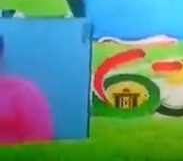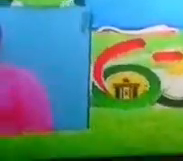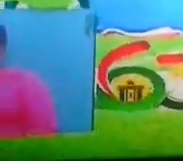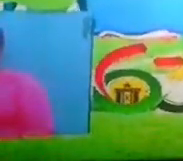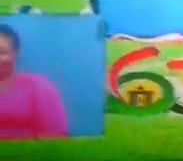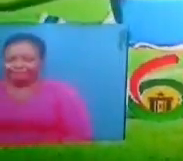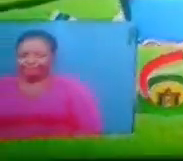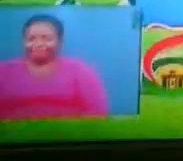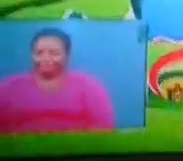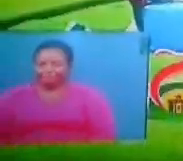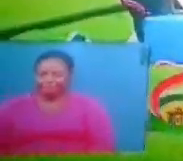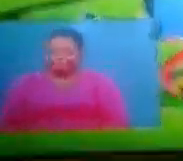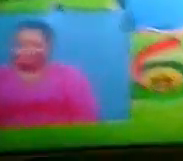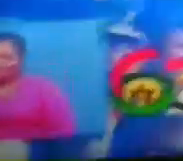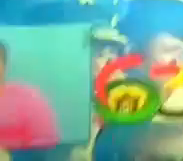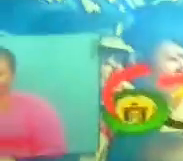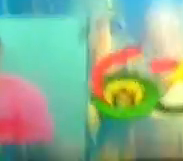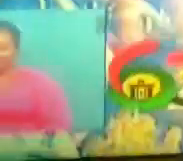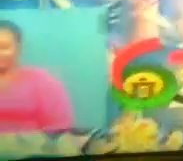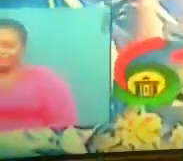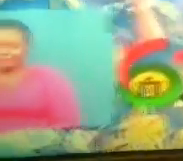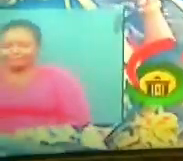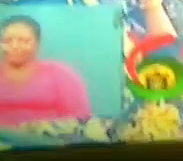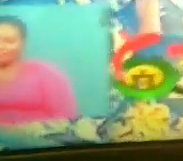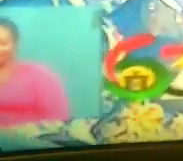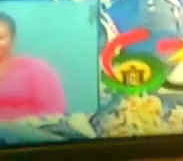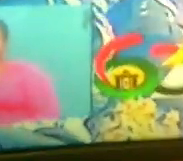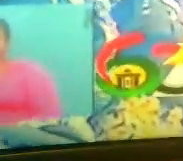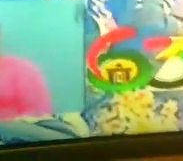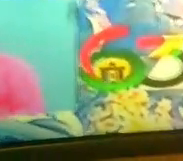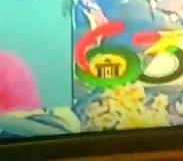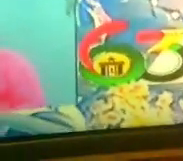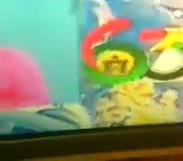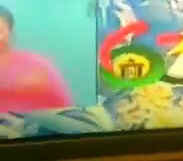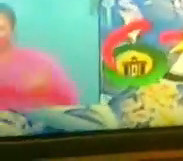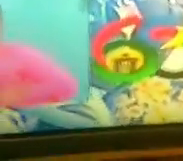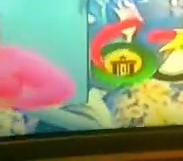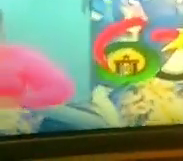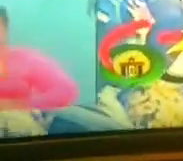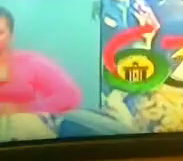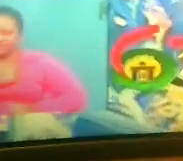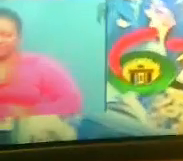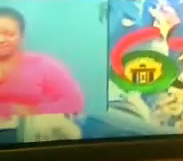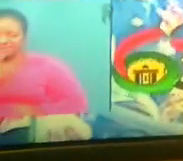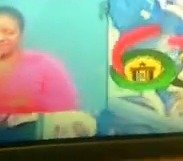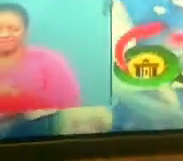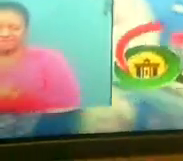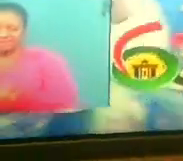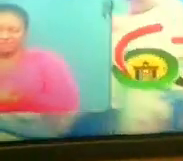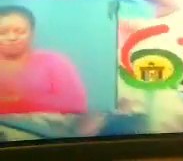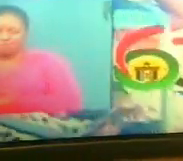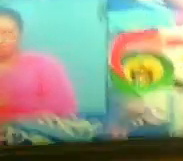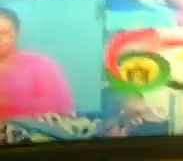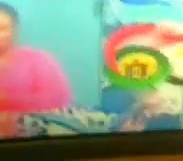Manana Pomugu traditional example. Because the Ghana Armed Forces noted as one of the best around